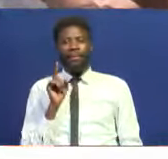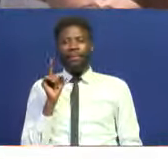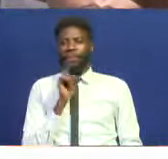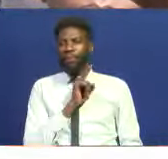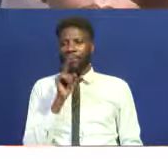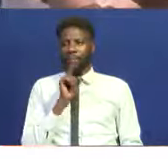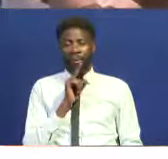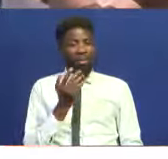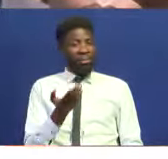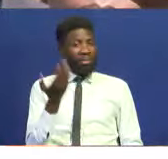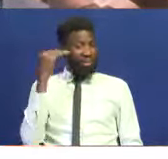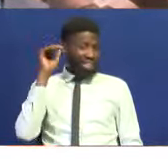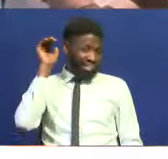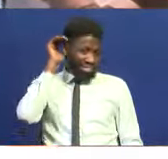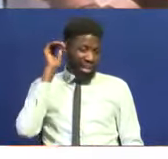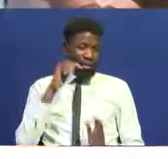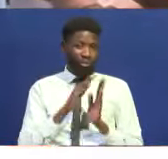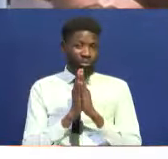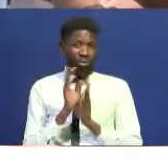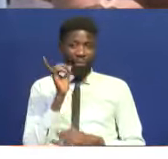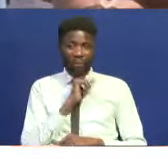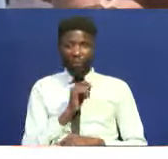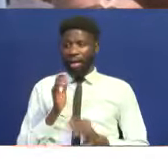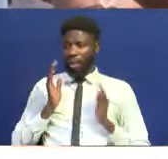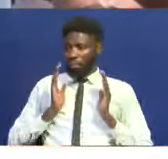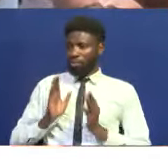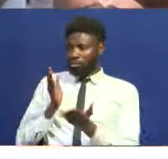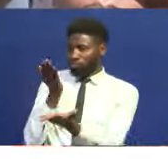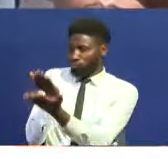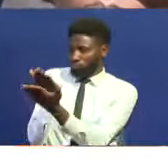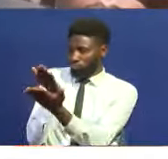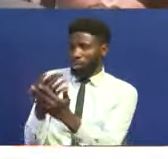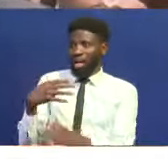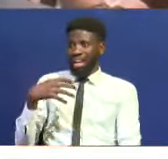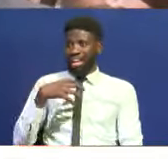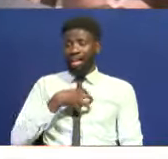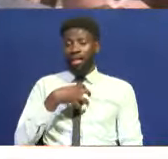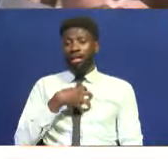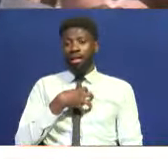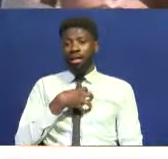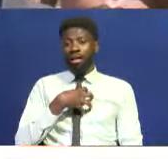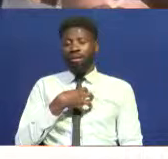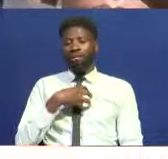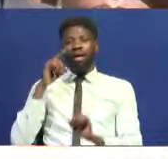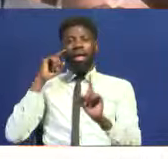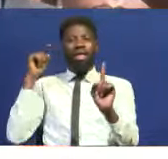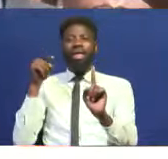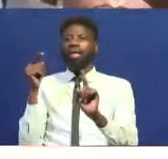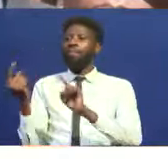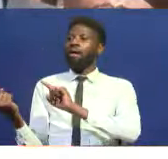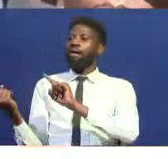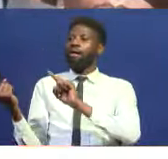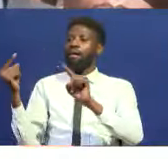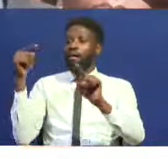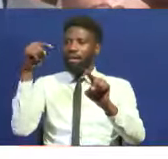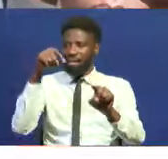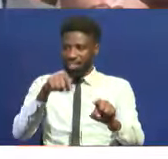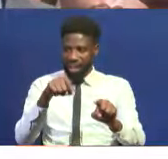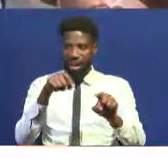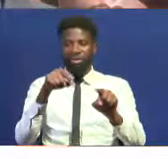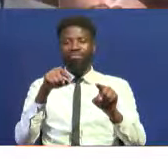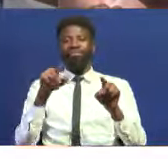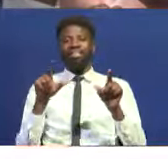You had the story that somebody sought leave permission to come and attend this certification